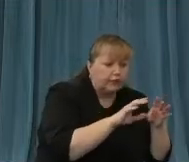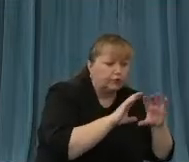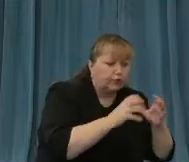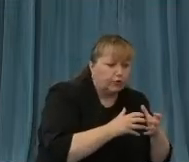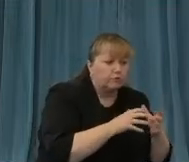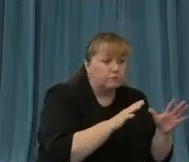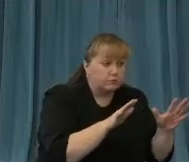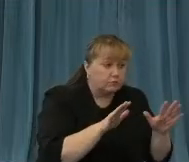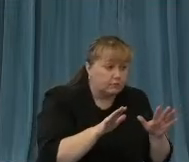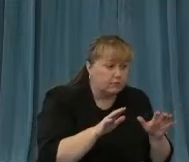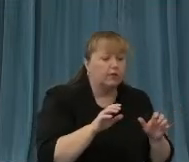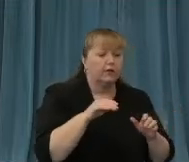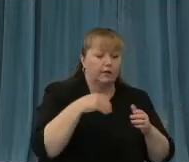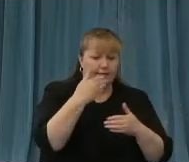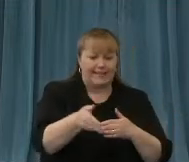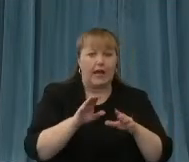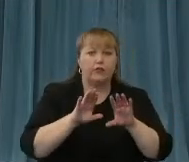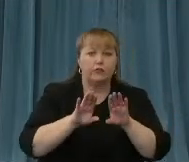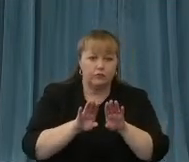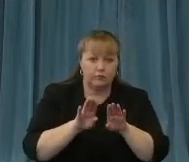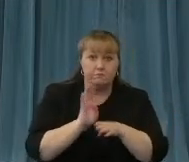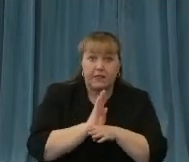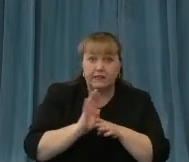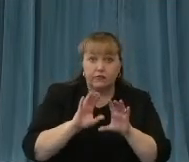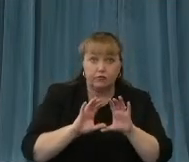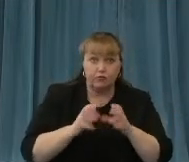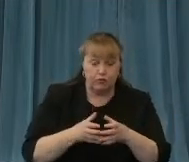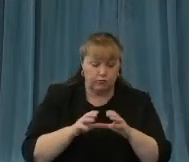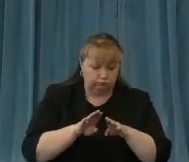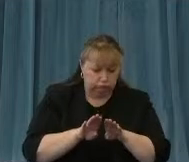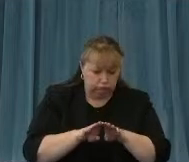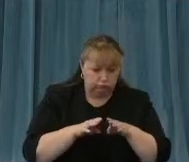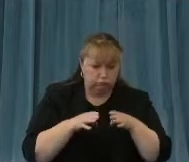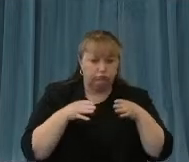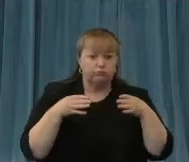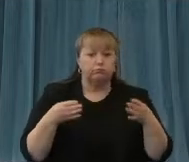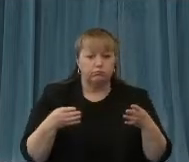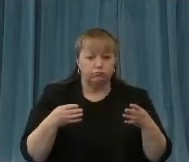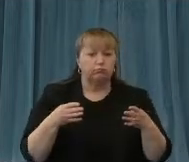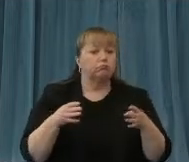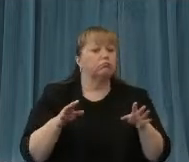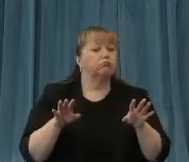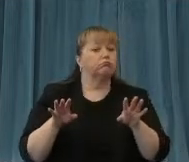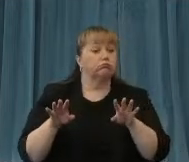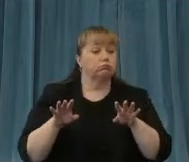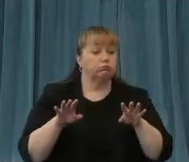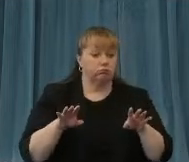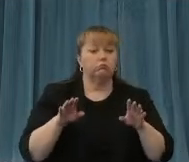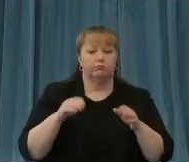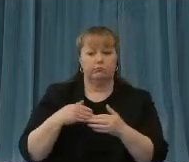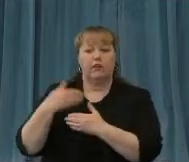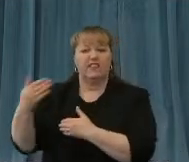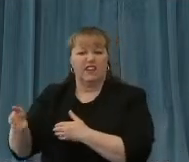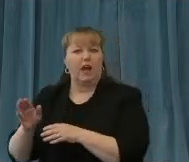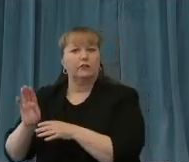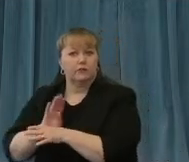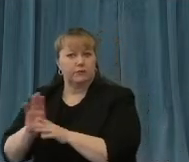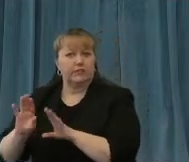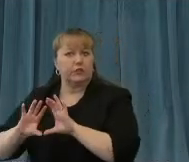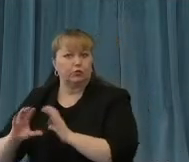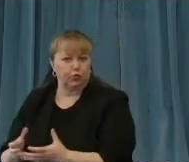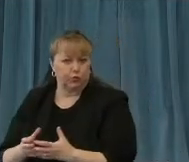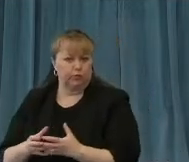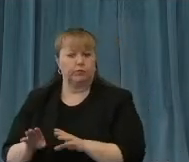normal lives while continuing to prevent the spread of the disease. So once the curve is flattened, our goal is to keep it that